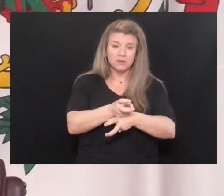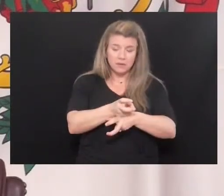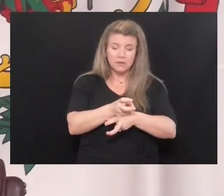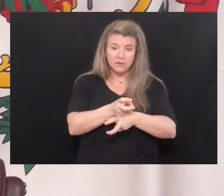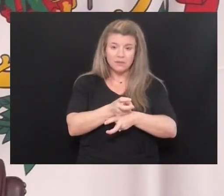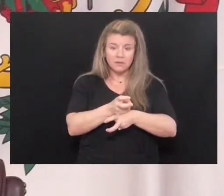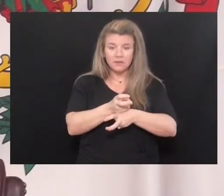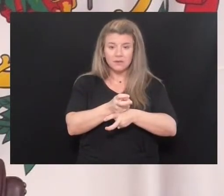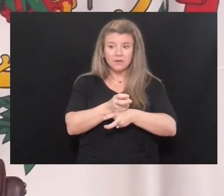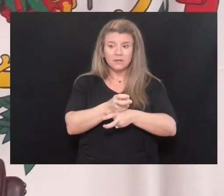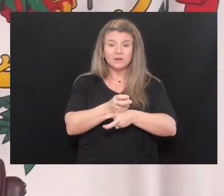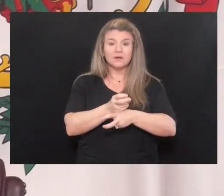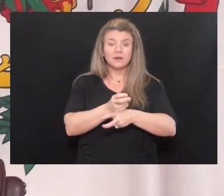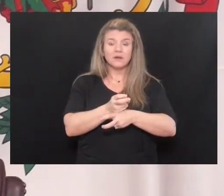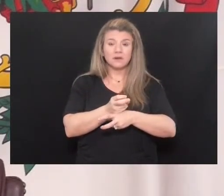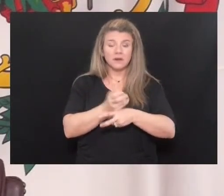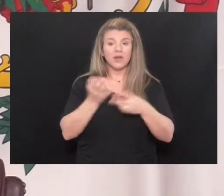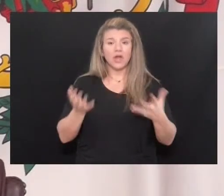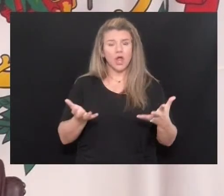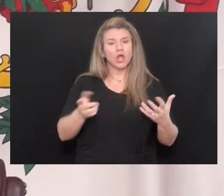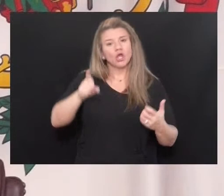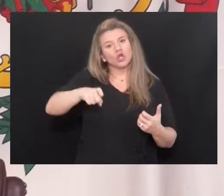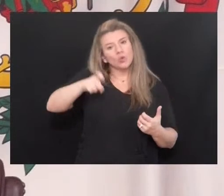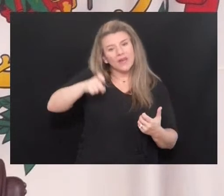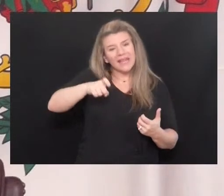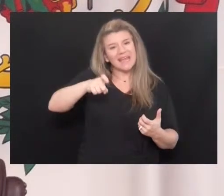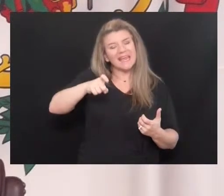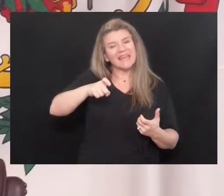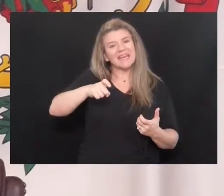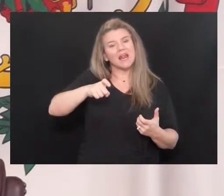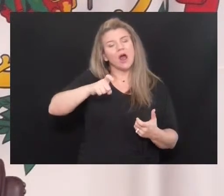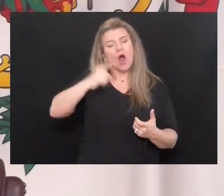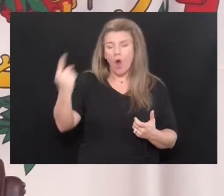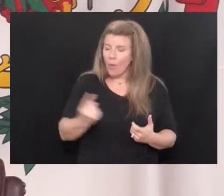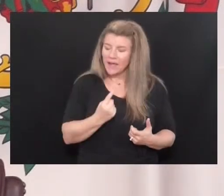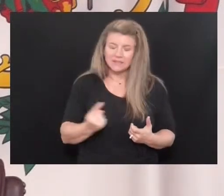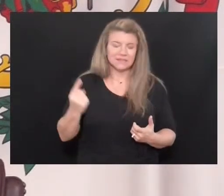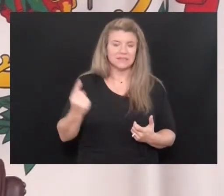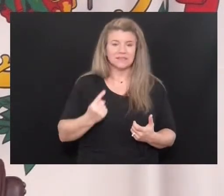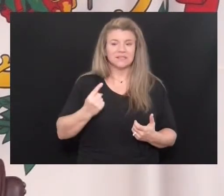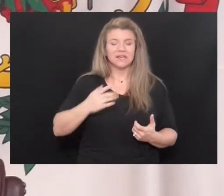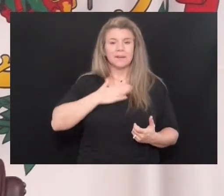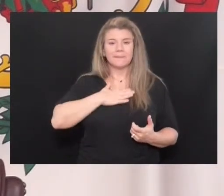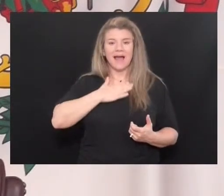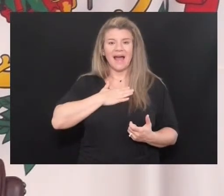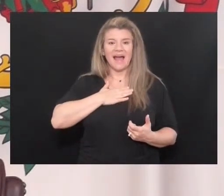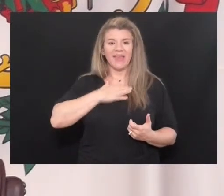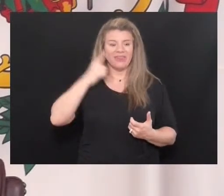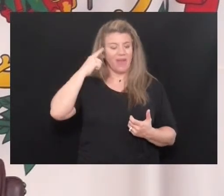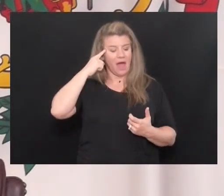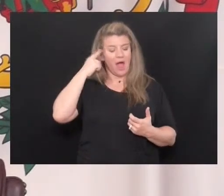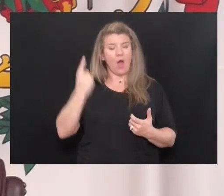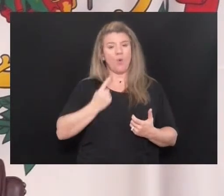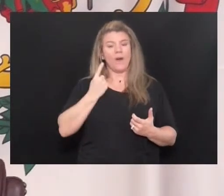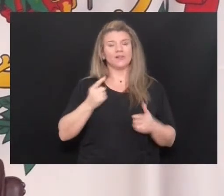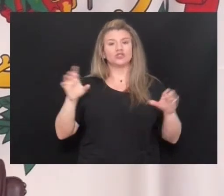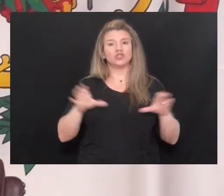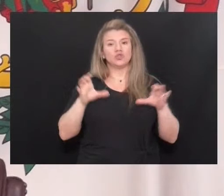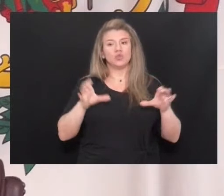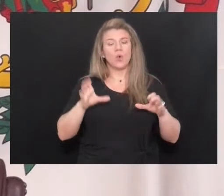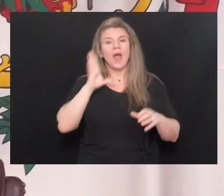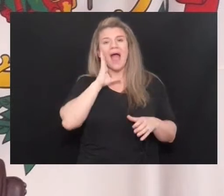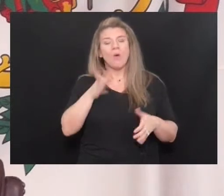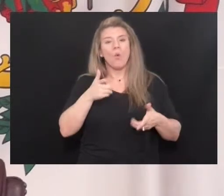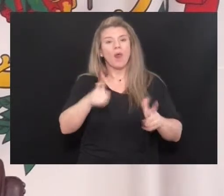know, and you need absolutely always, and this is what I will do always, is I will let